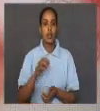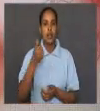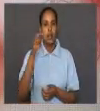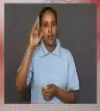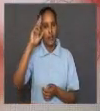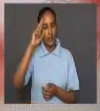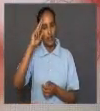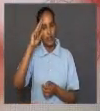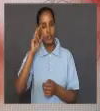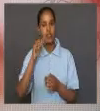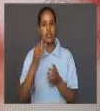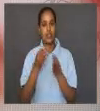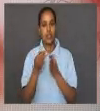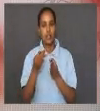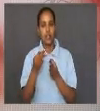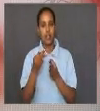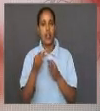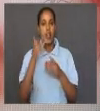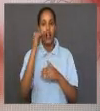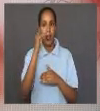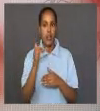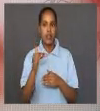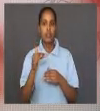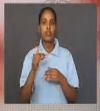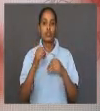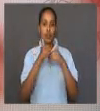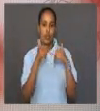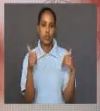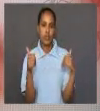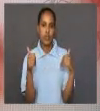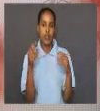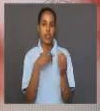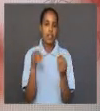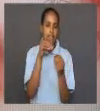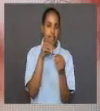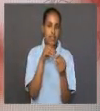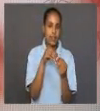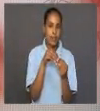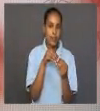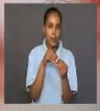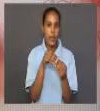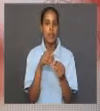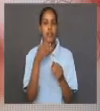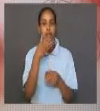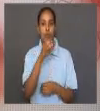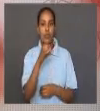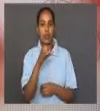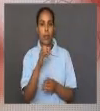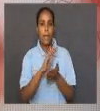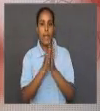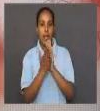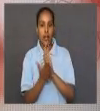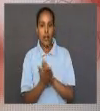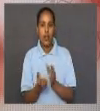Arrhenius also stated that level of dissociation increases as the solution